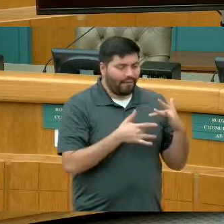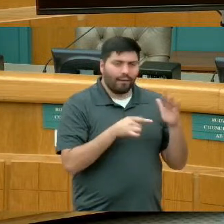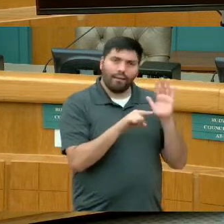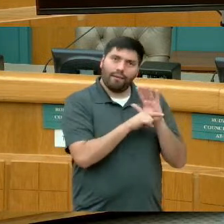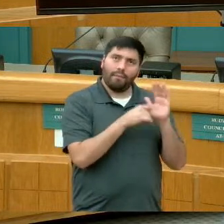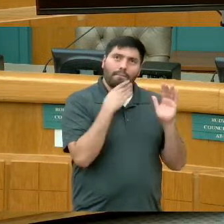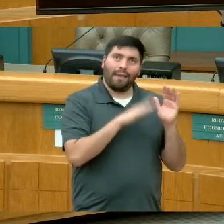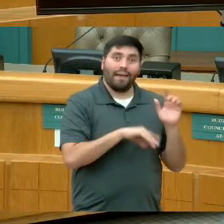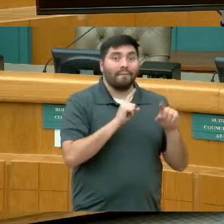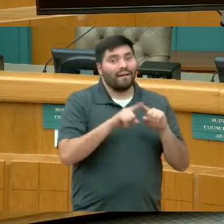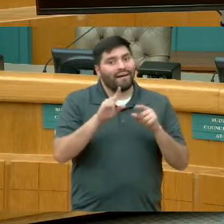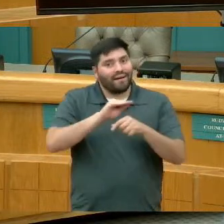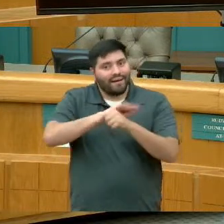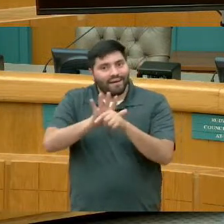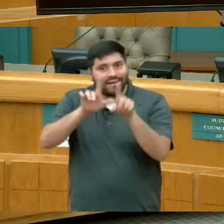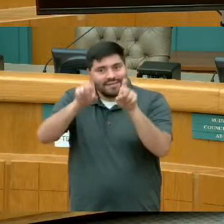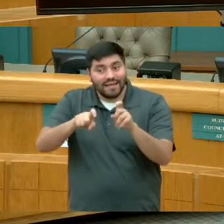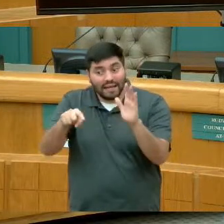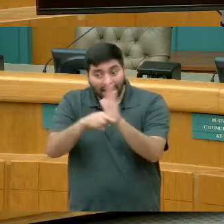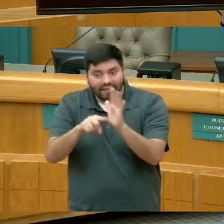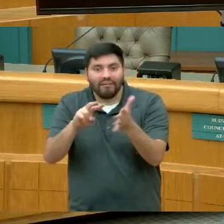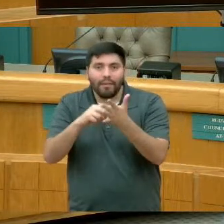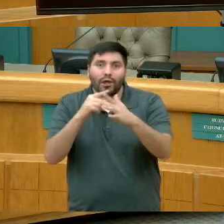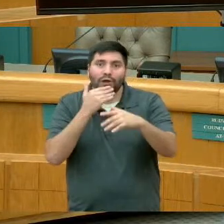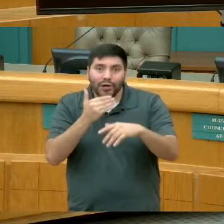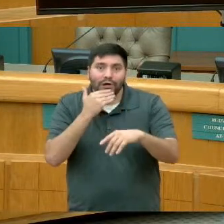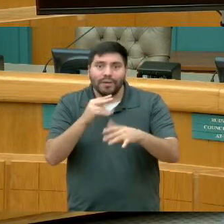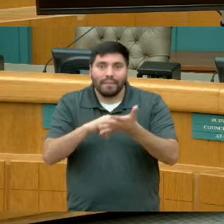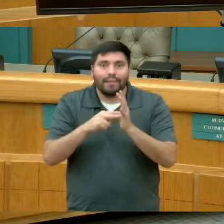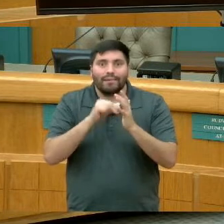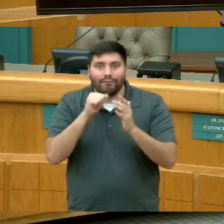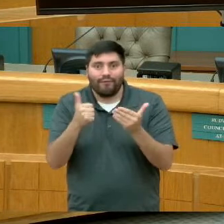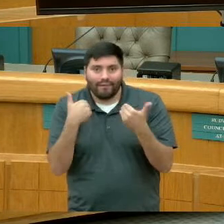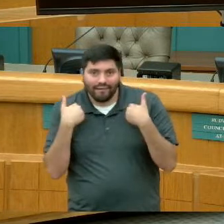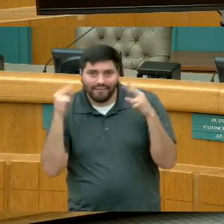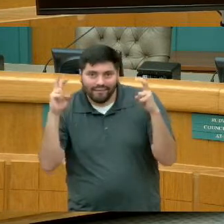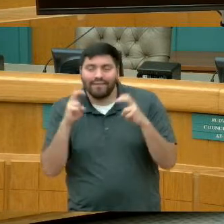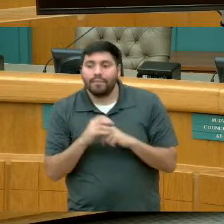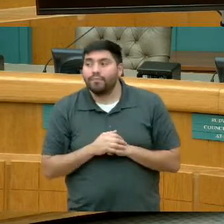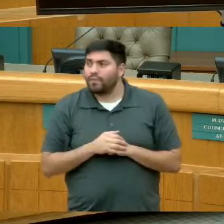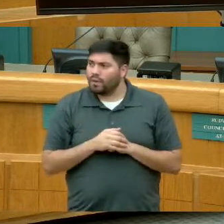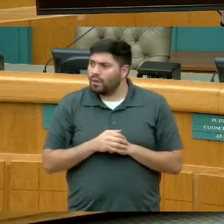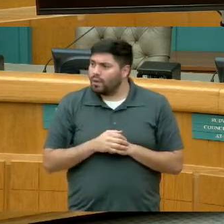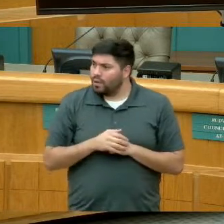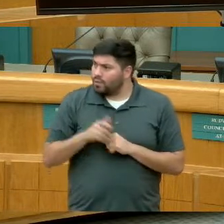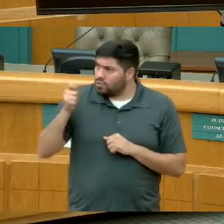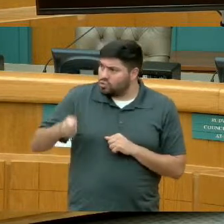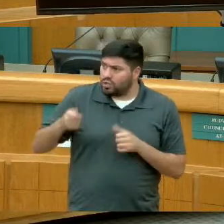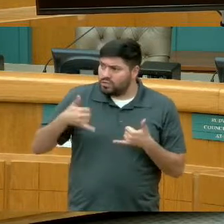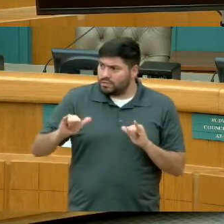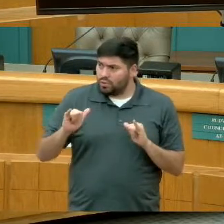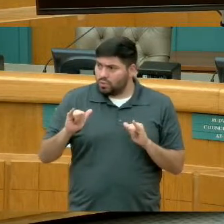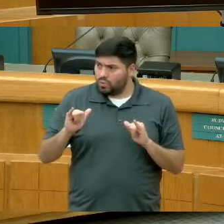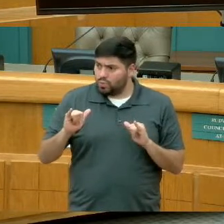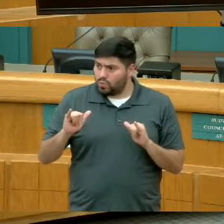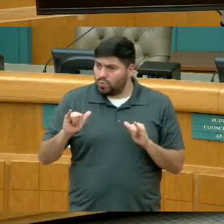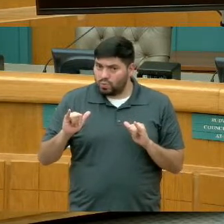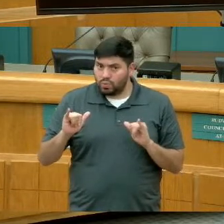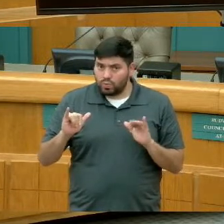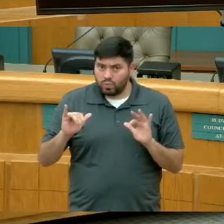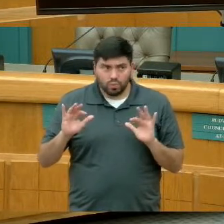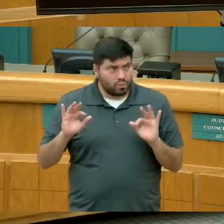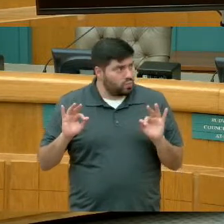is good. So we'd open it up for questions if you have. I think, I can't see, but is the judge still on in case there's a